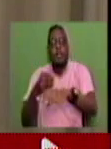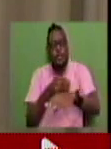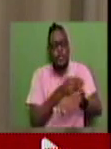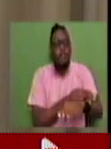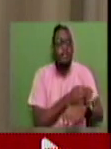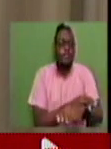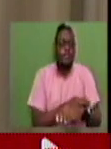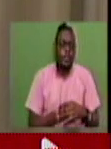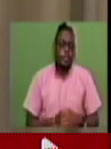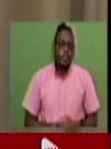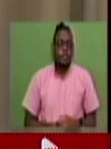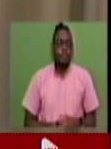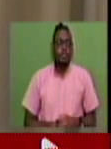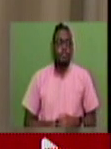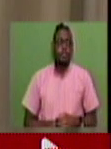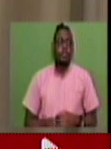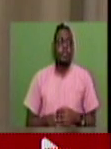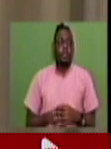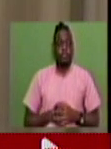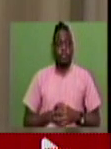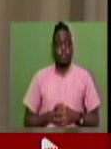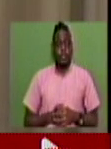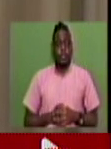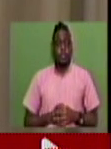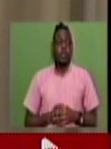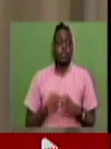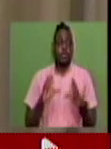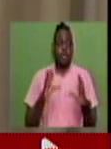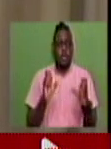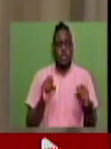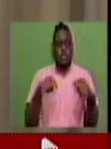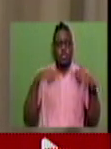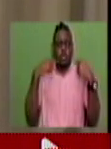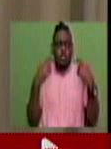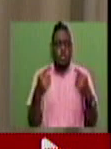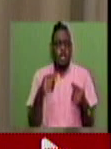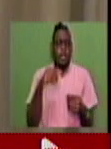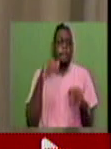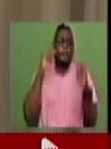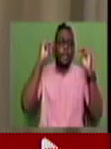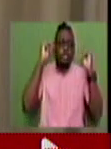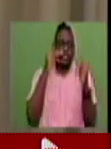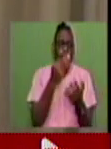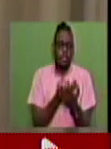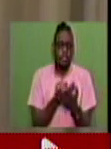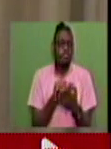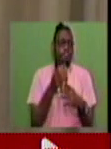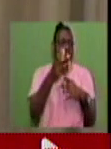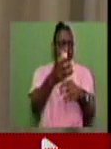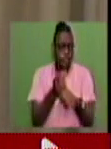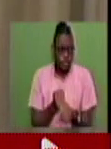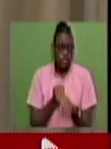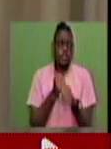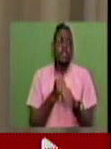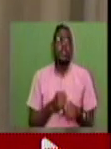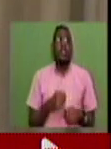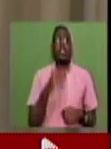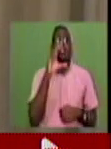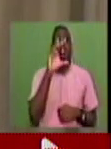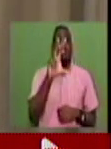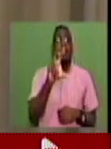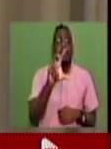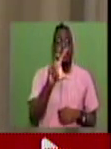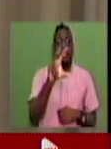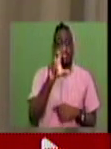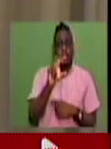approach the Minister of Finance to access funding in the sum of $30 million out of the $500 million to repair in